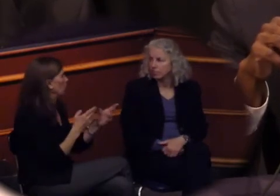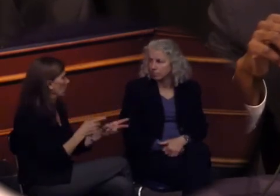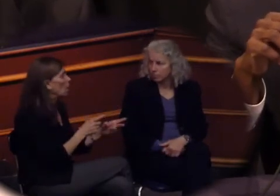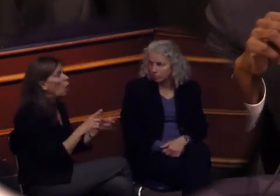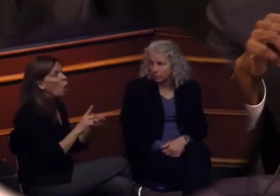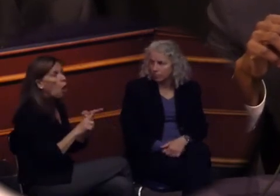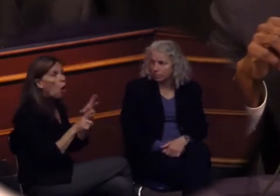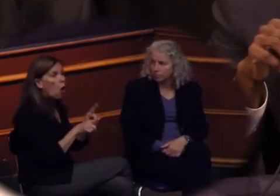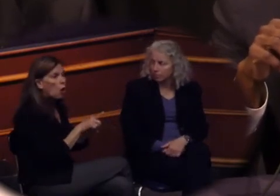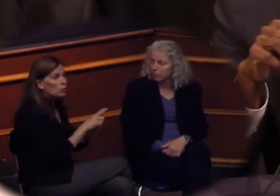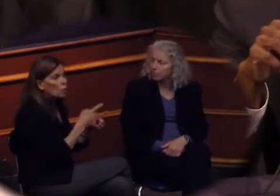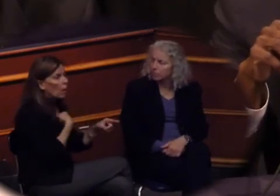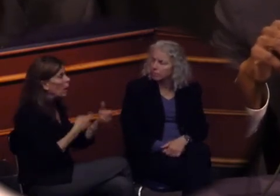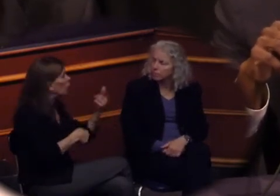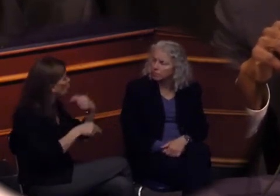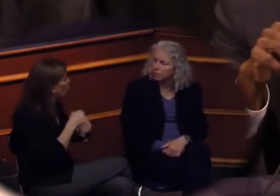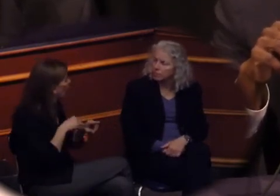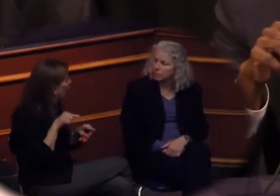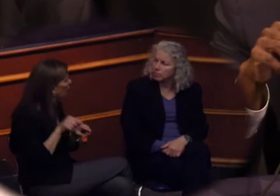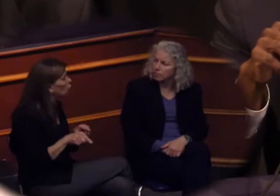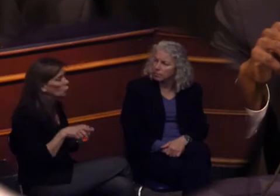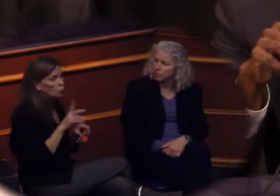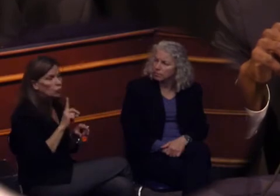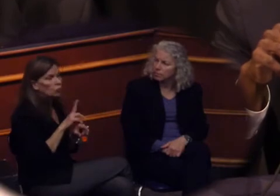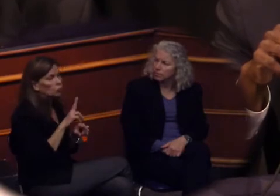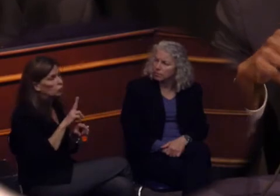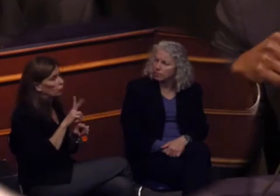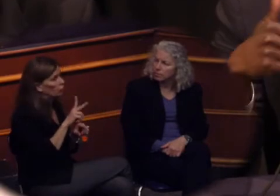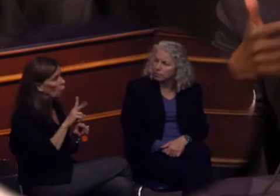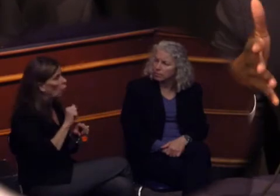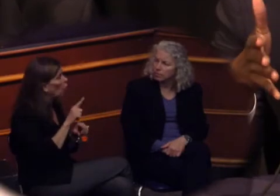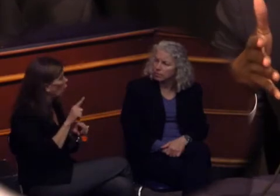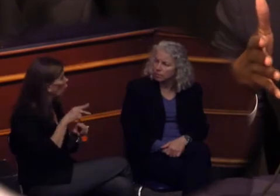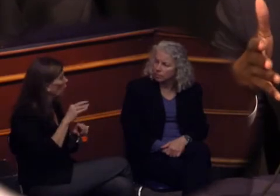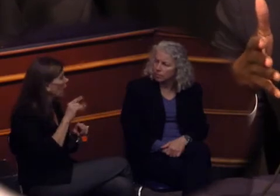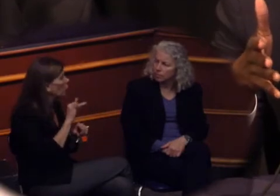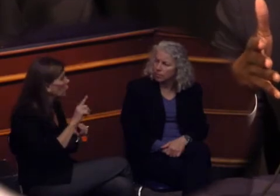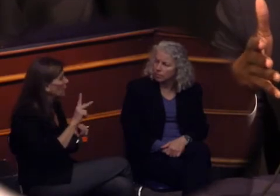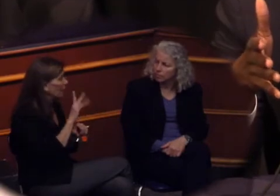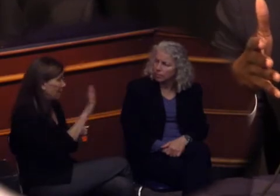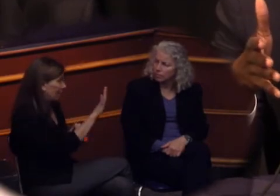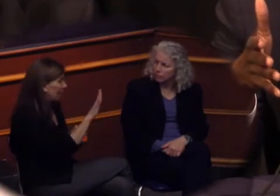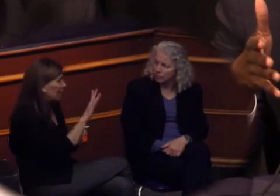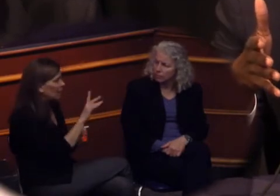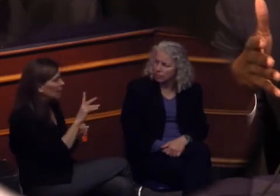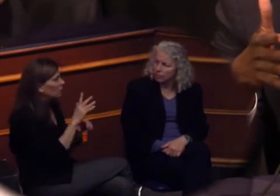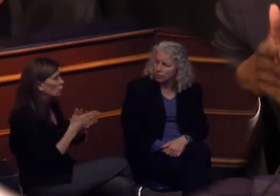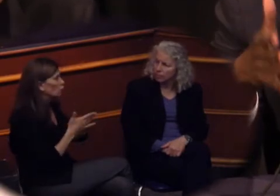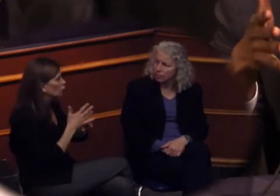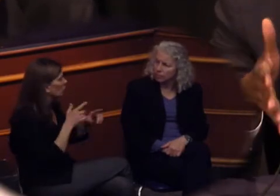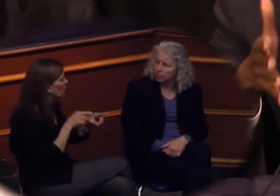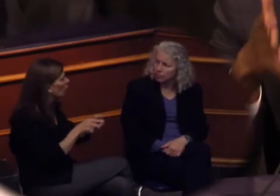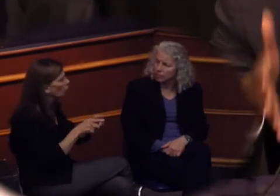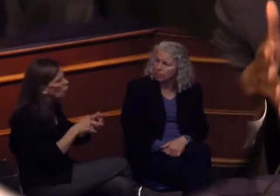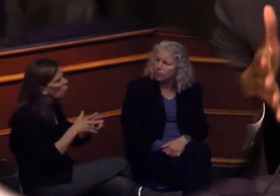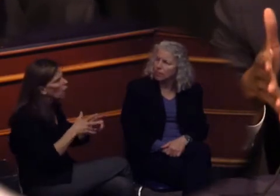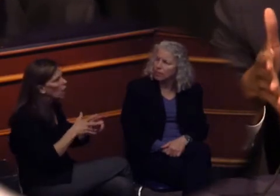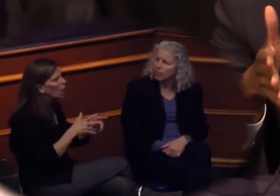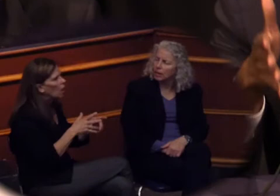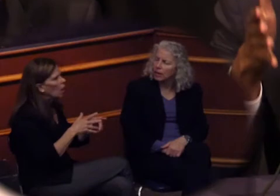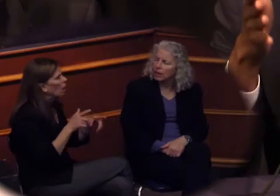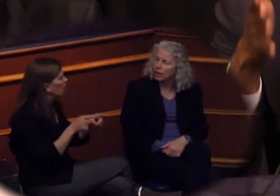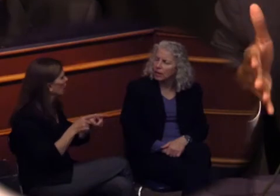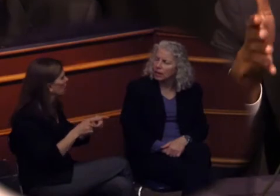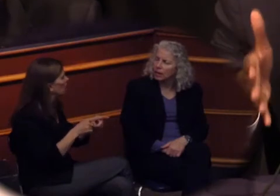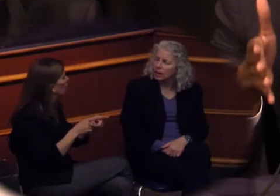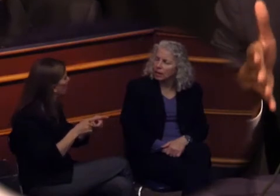would actually go back to the Deval Patrick administrative order of not having our state police active as ICE agents.